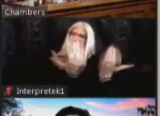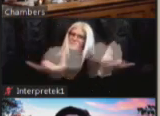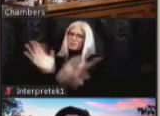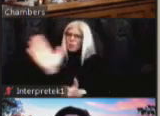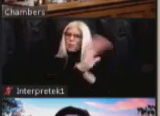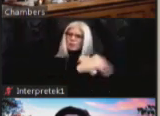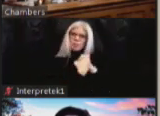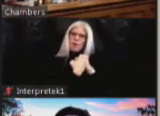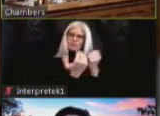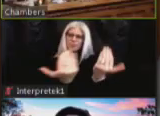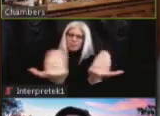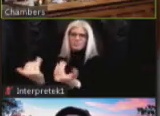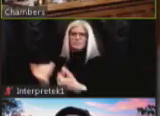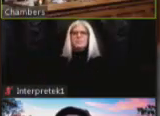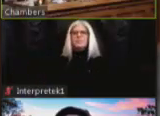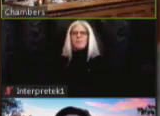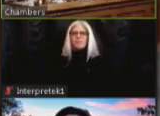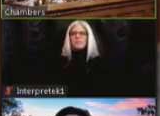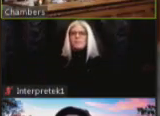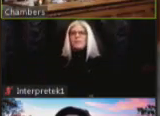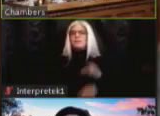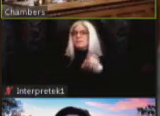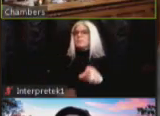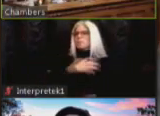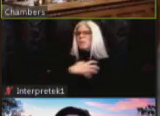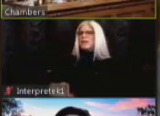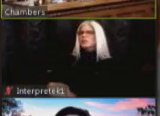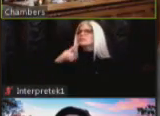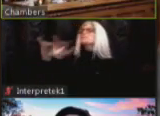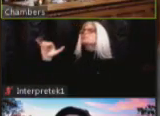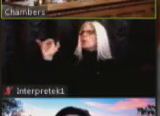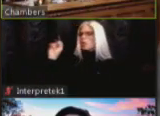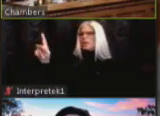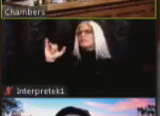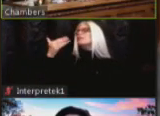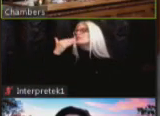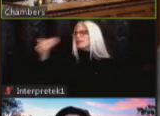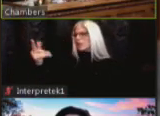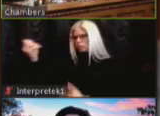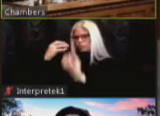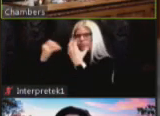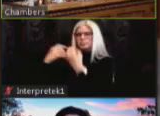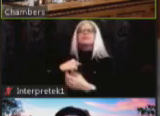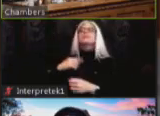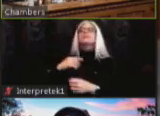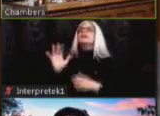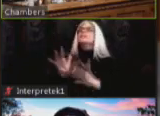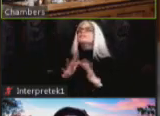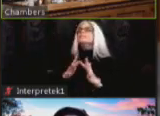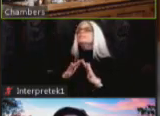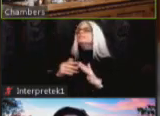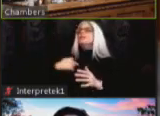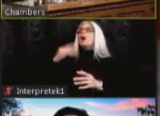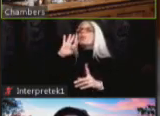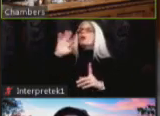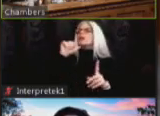soon. Excellent. Thank you. Thank you. That's helpful. I will not hold you to anything here, but do